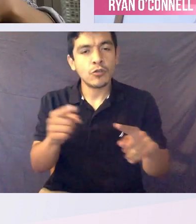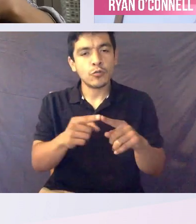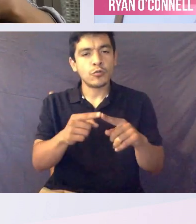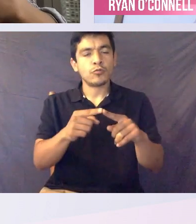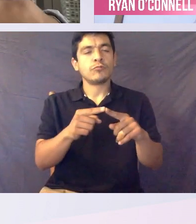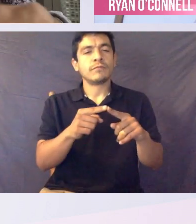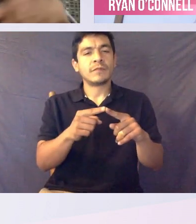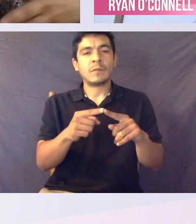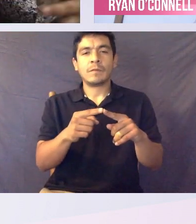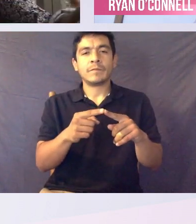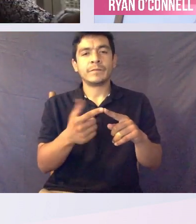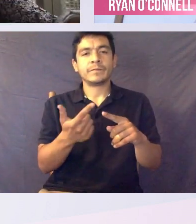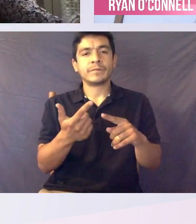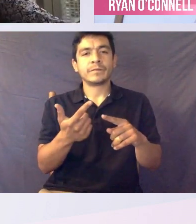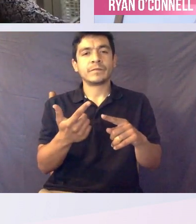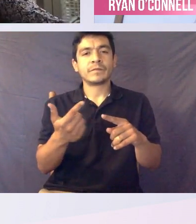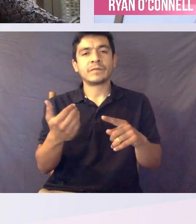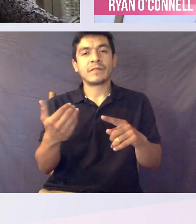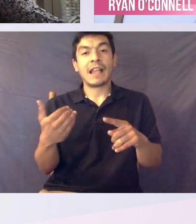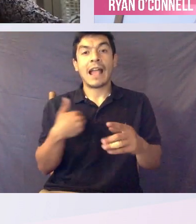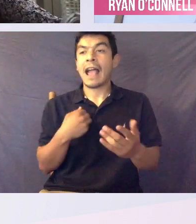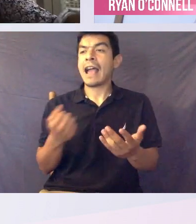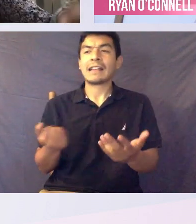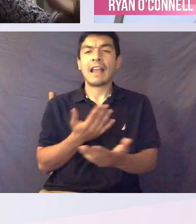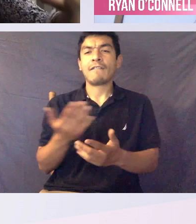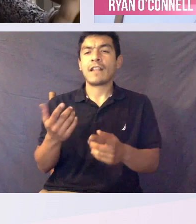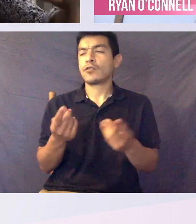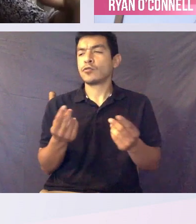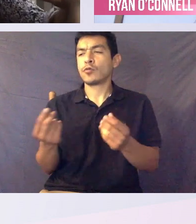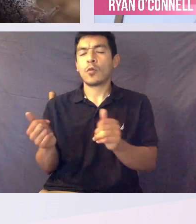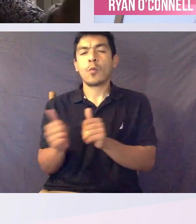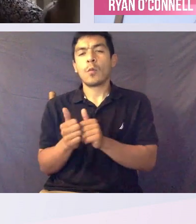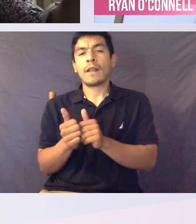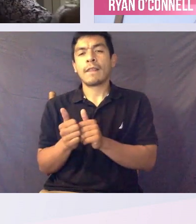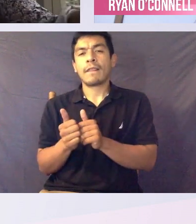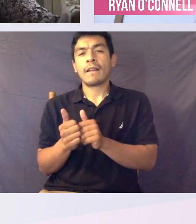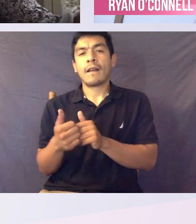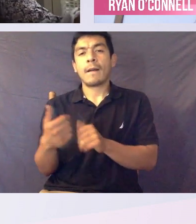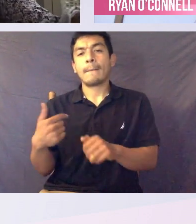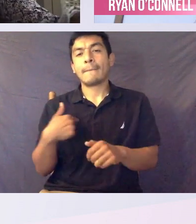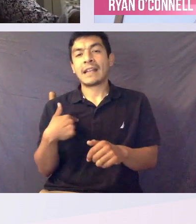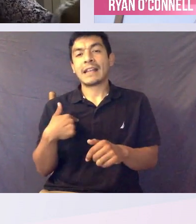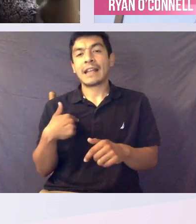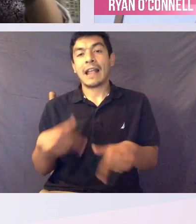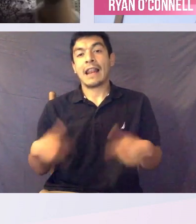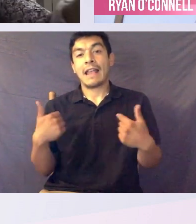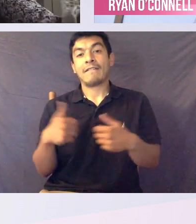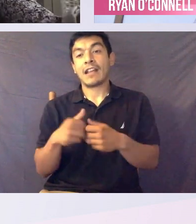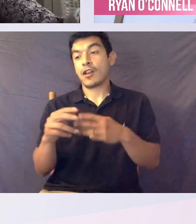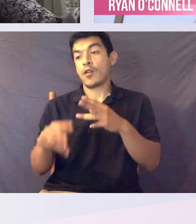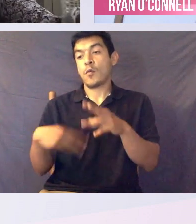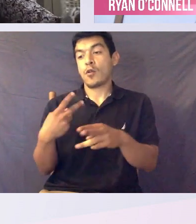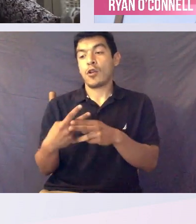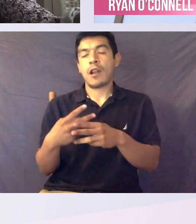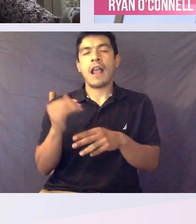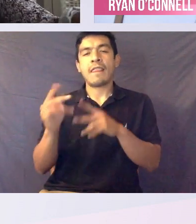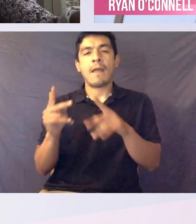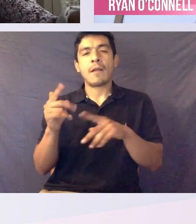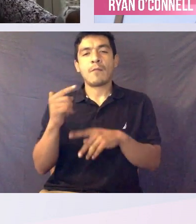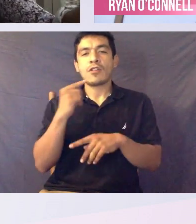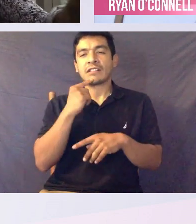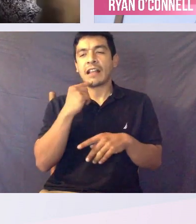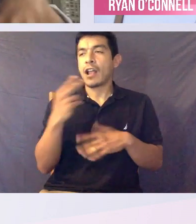with living in a world that tells me that I am less than because of my